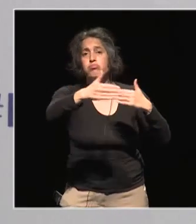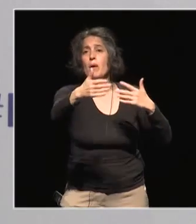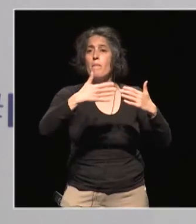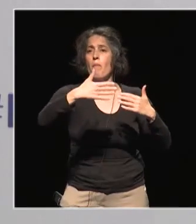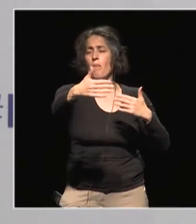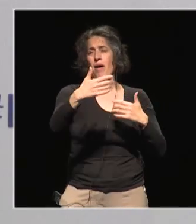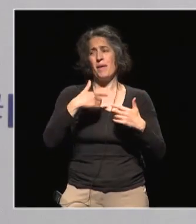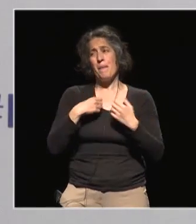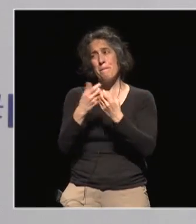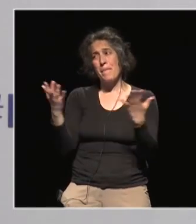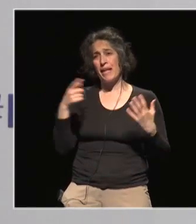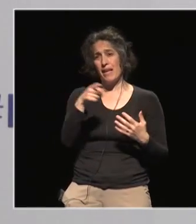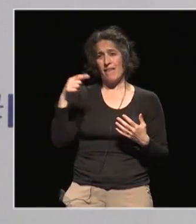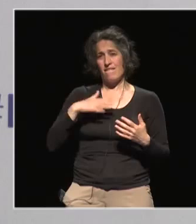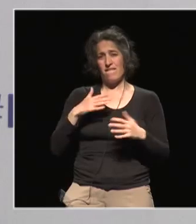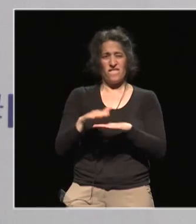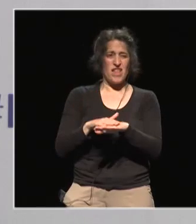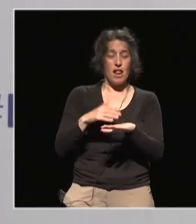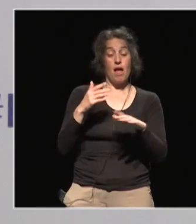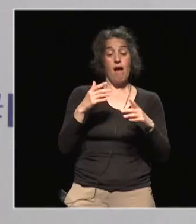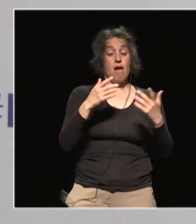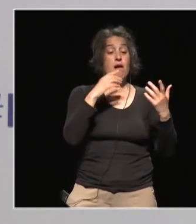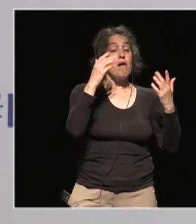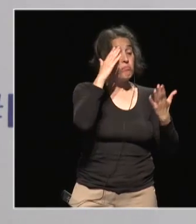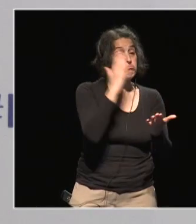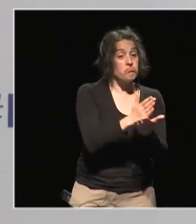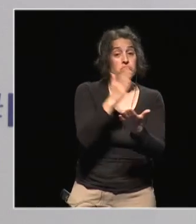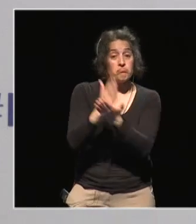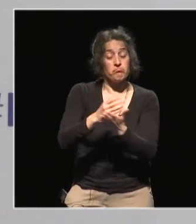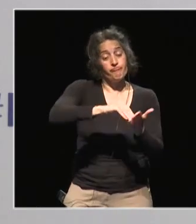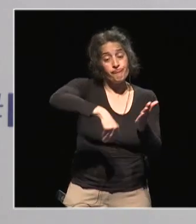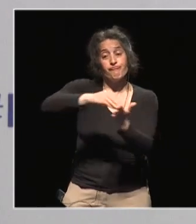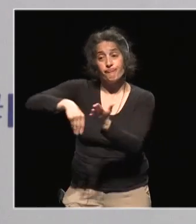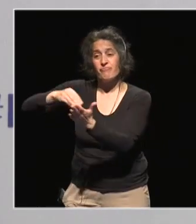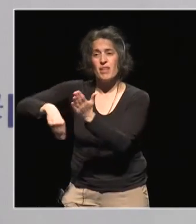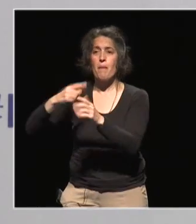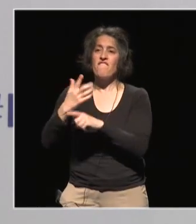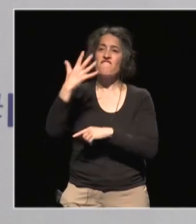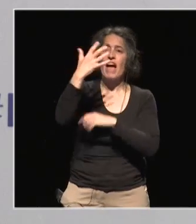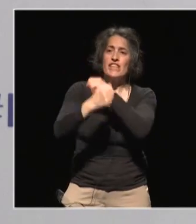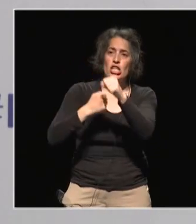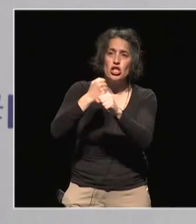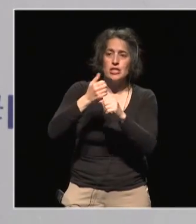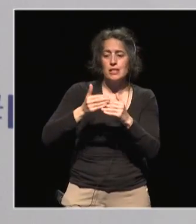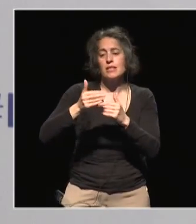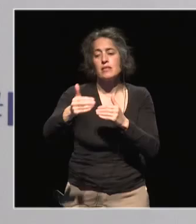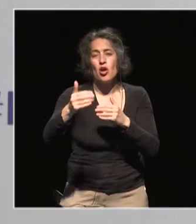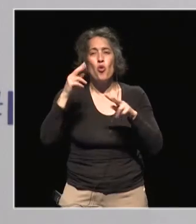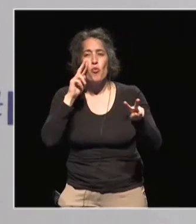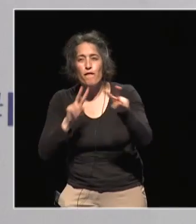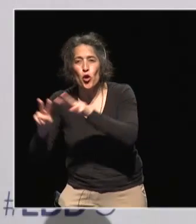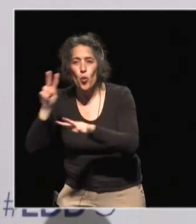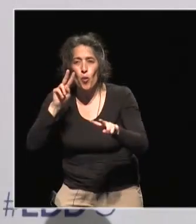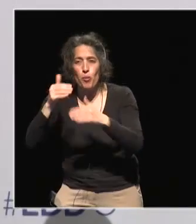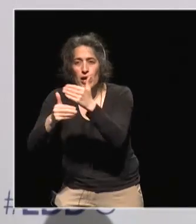just an excuse to postpone decisions even further down the line. I would slightly disagree